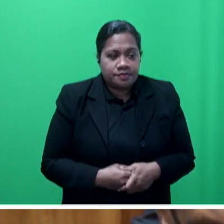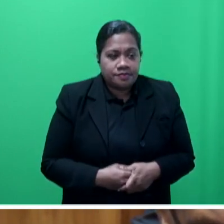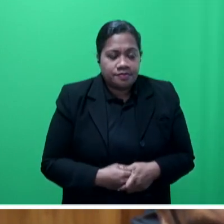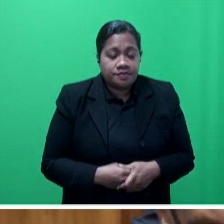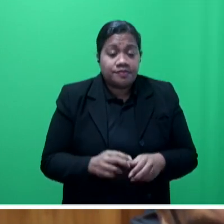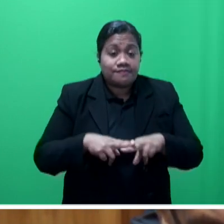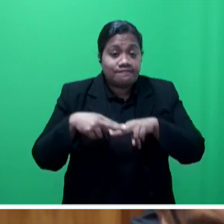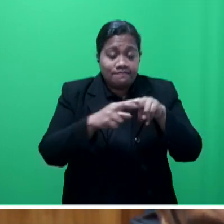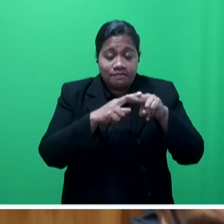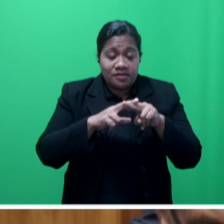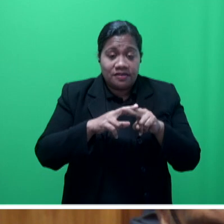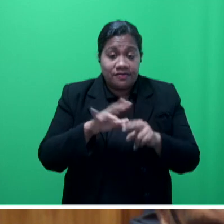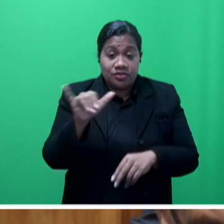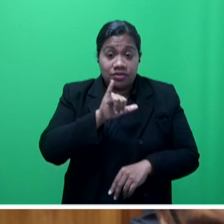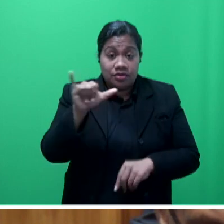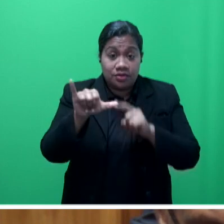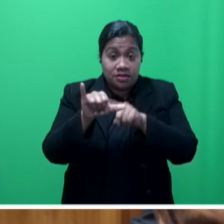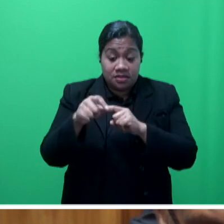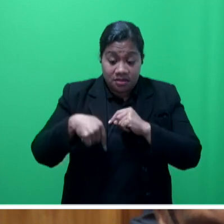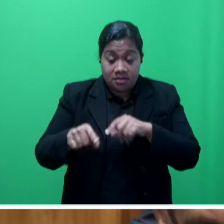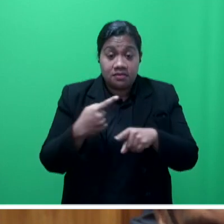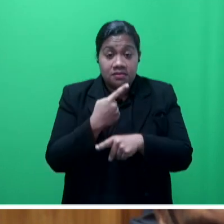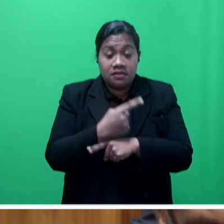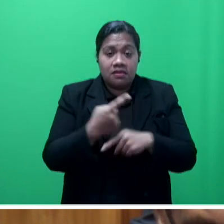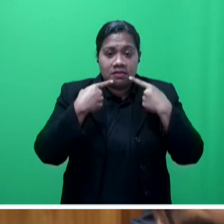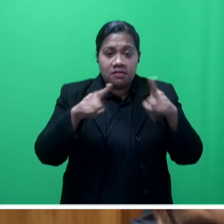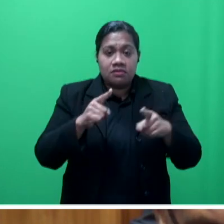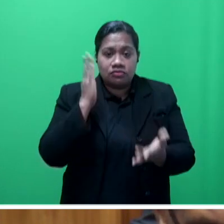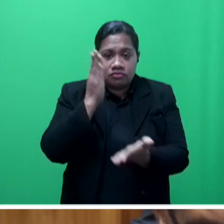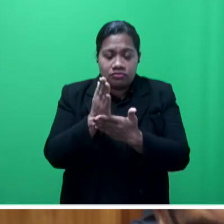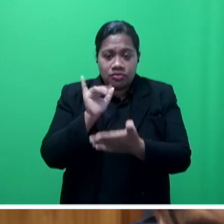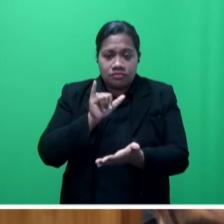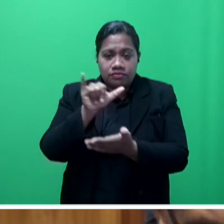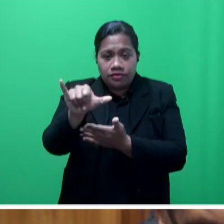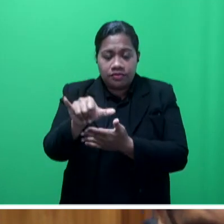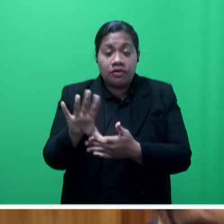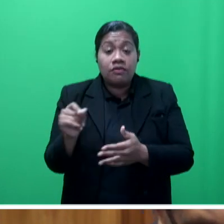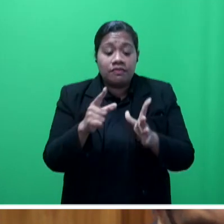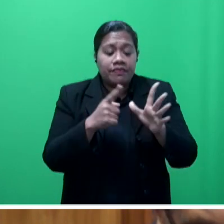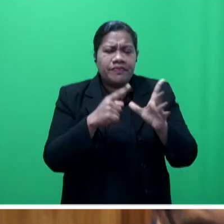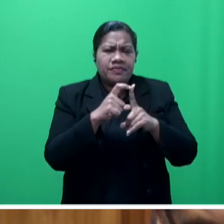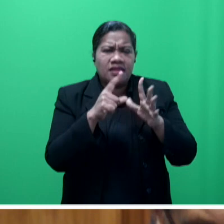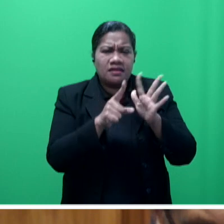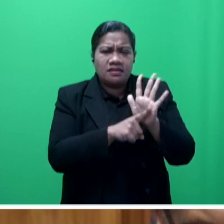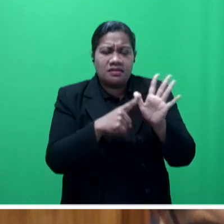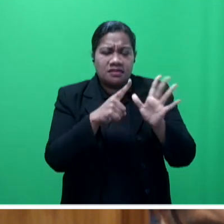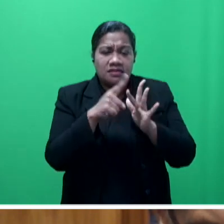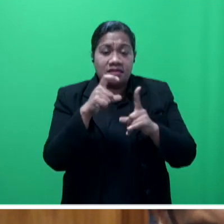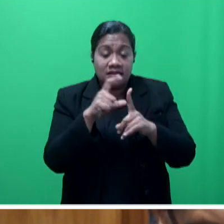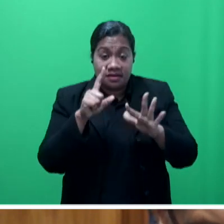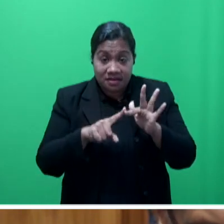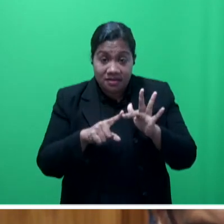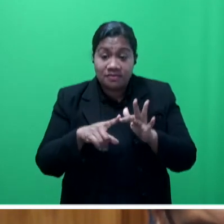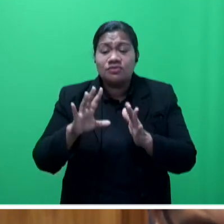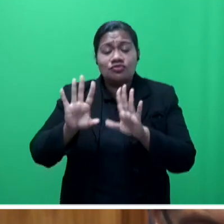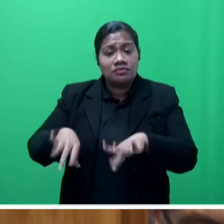Airways, also earlier this week announced direct flights to Adelaide from July, and this of course will bring in more South Australians to Fiji. It would be